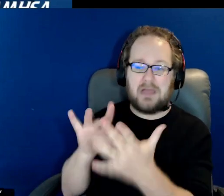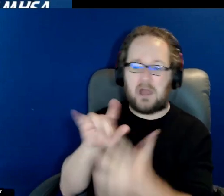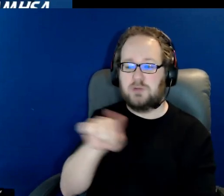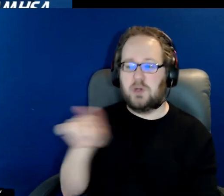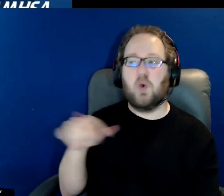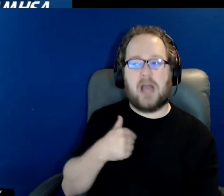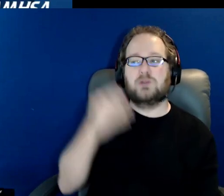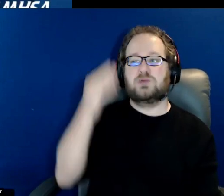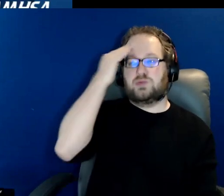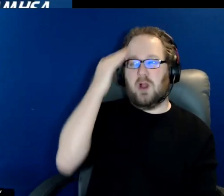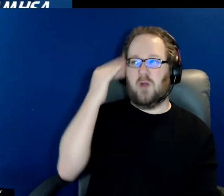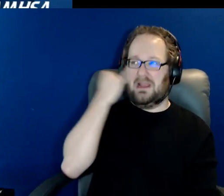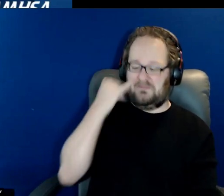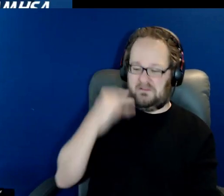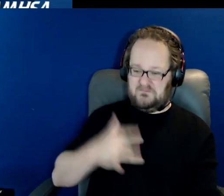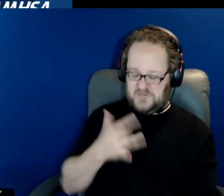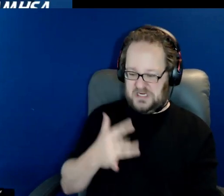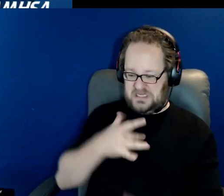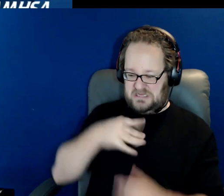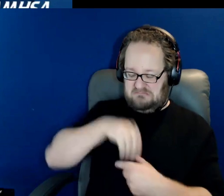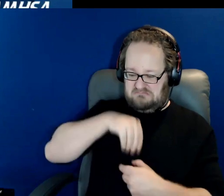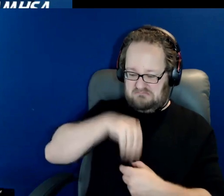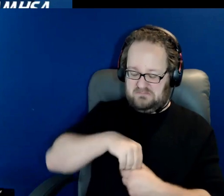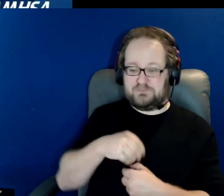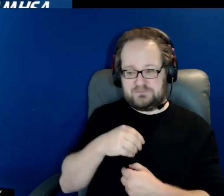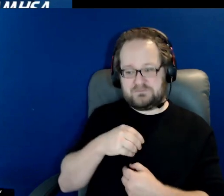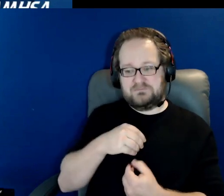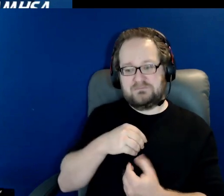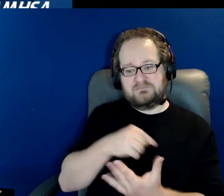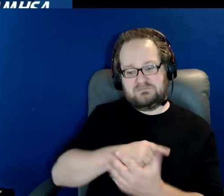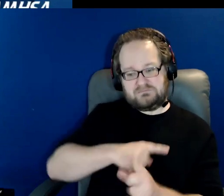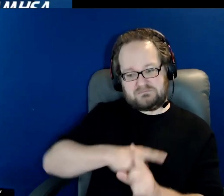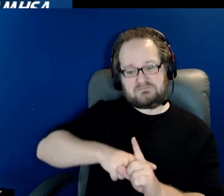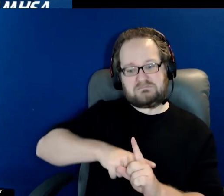that comes up and I need to go and get emergency care.